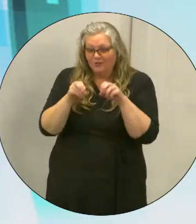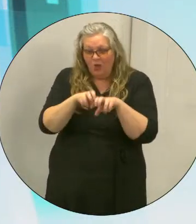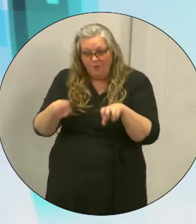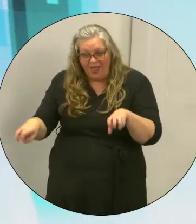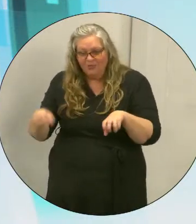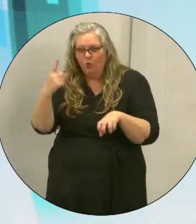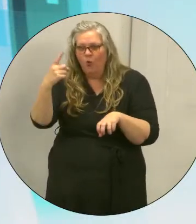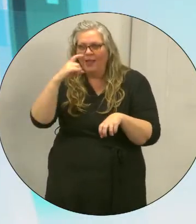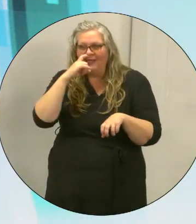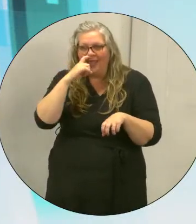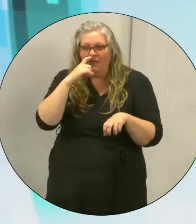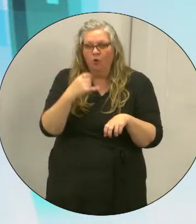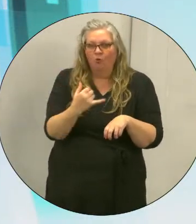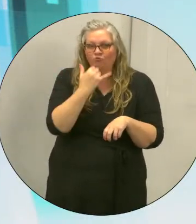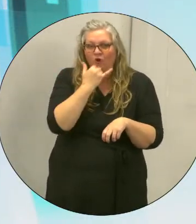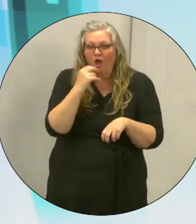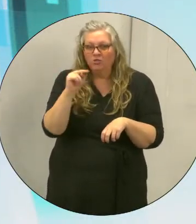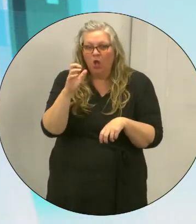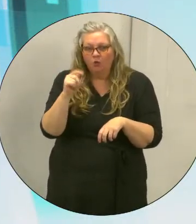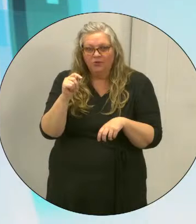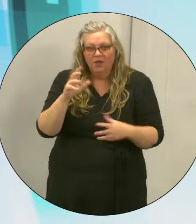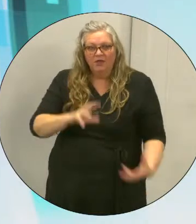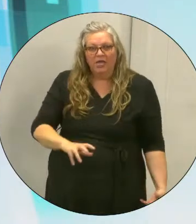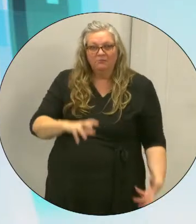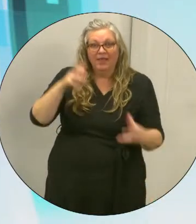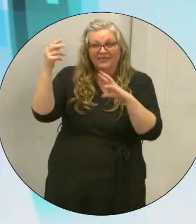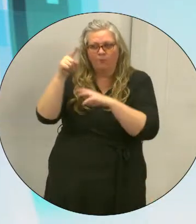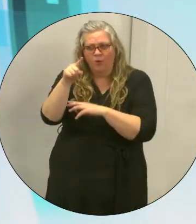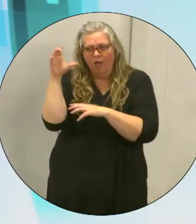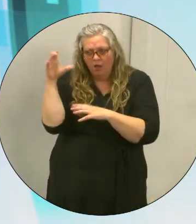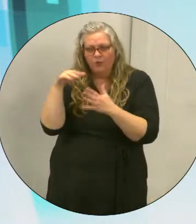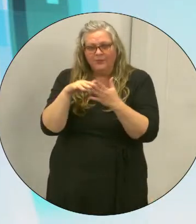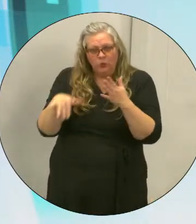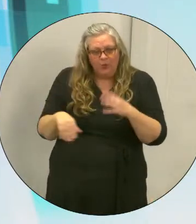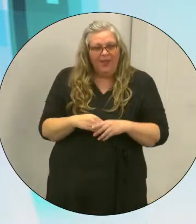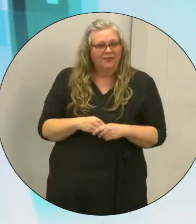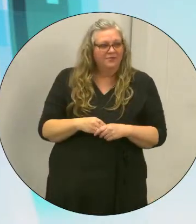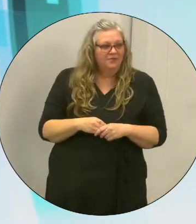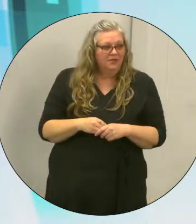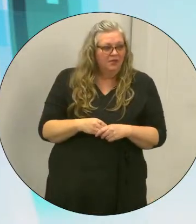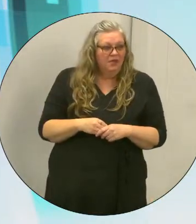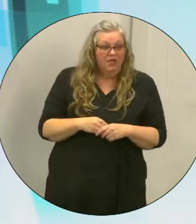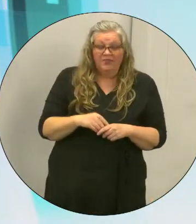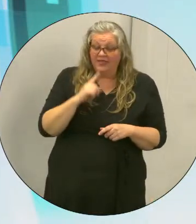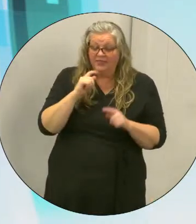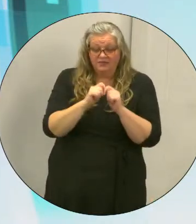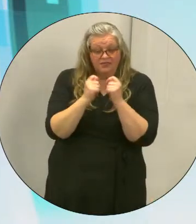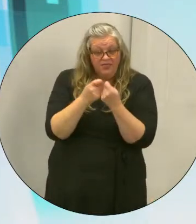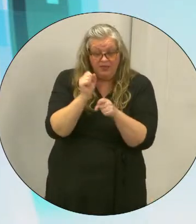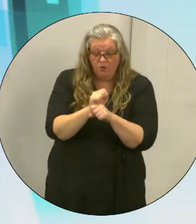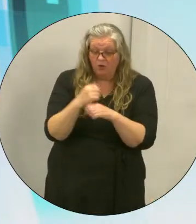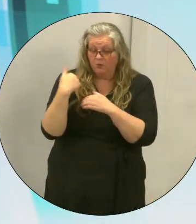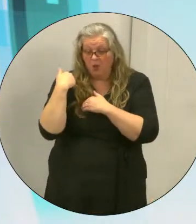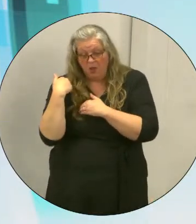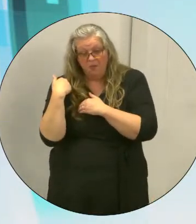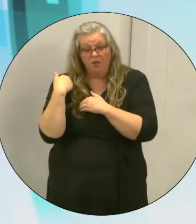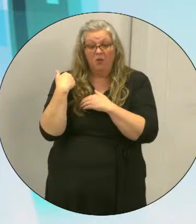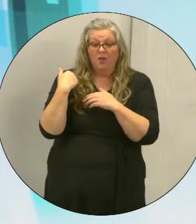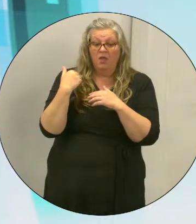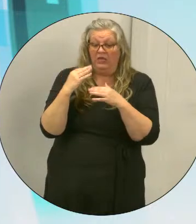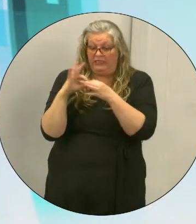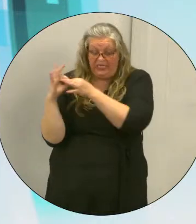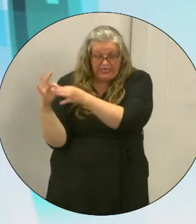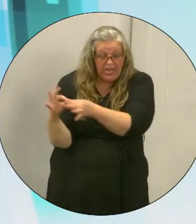playing a wrong note at the wrong time could ruin the sound for 100 students doing it right. This is a sense of teamwork, responsibility, and human